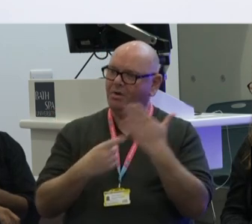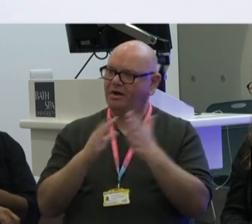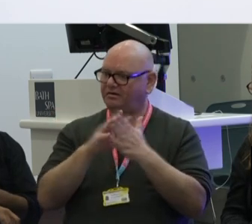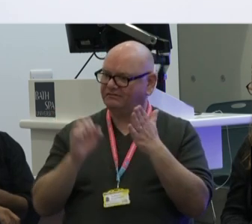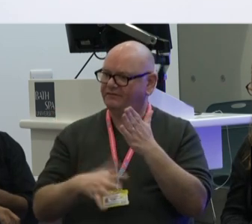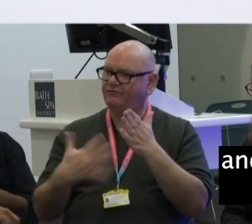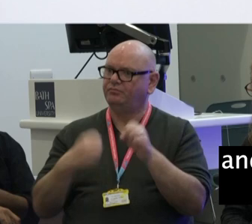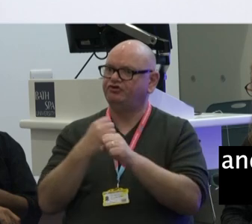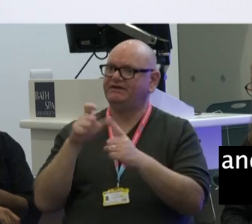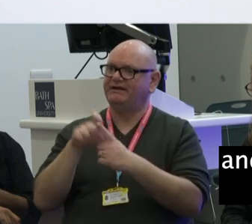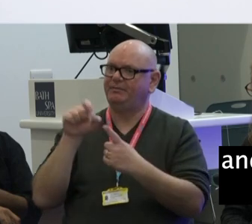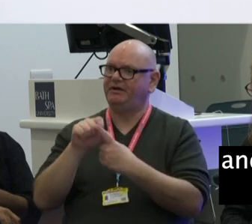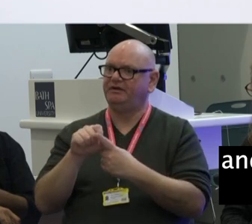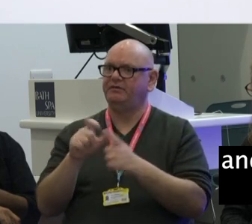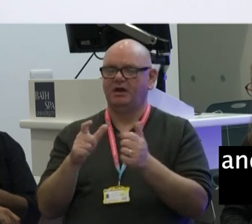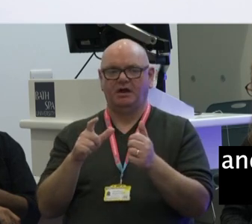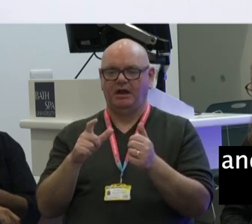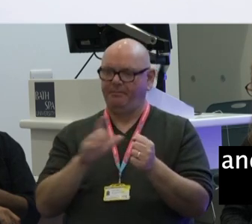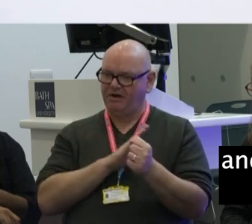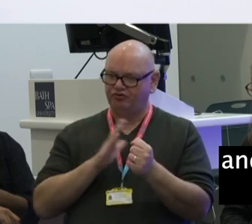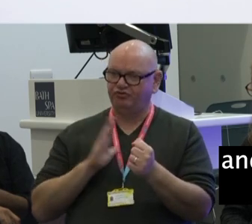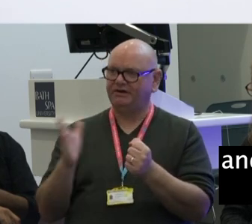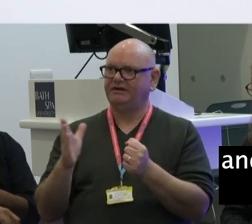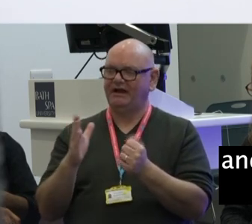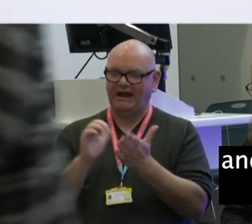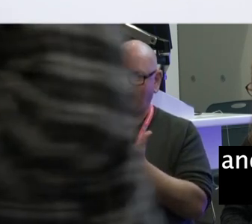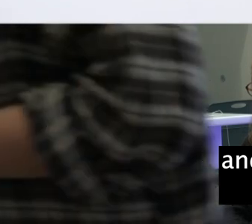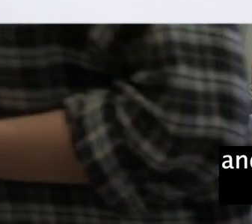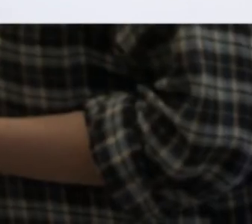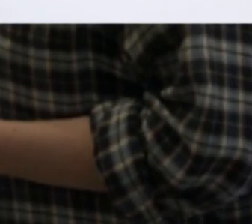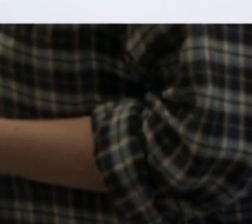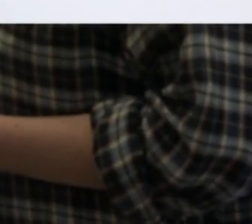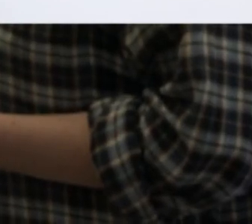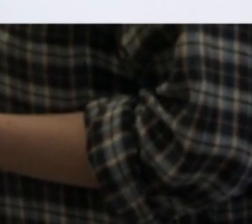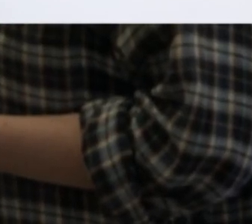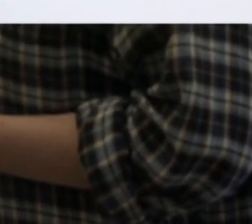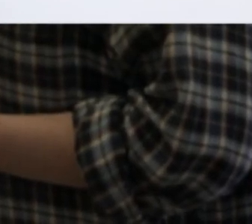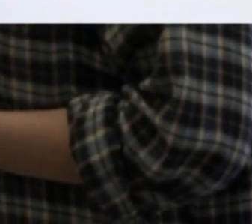military, advertising, and finance speculation activities. I.e., the more you did those,